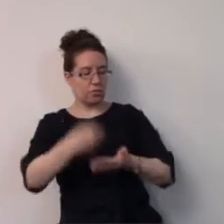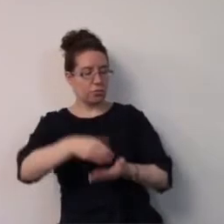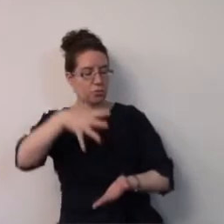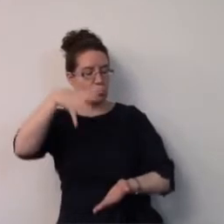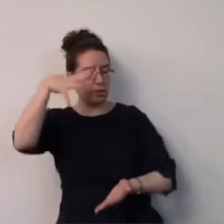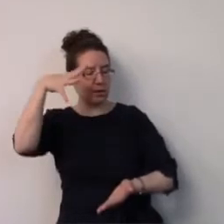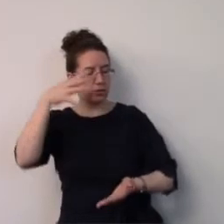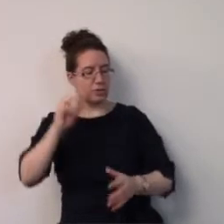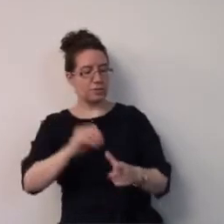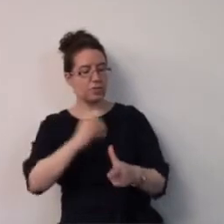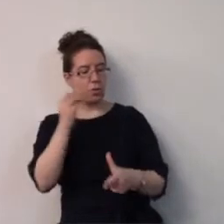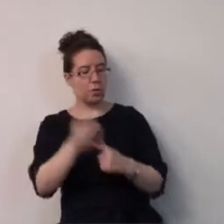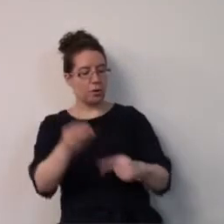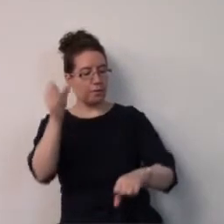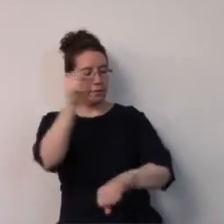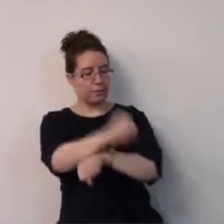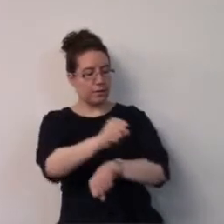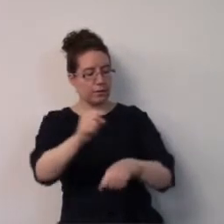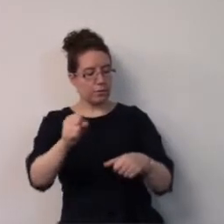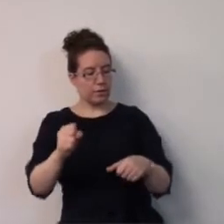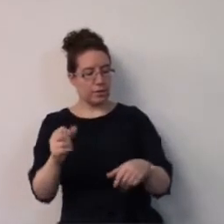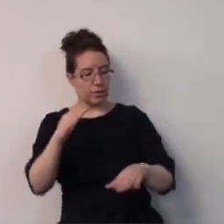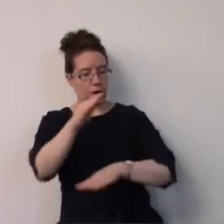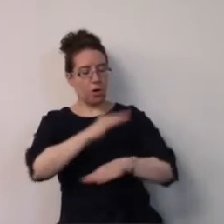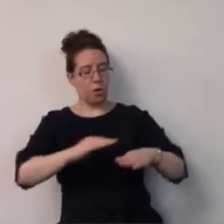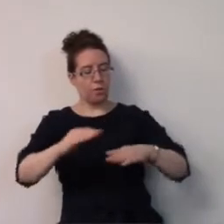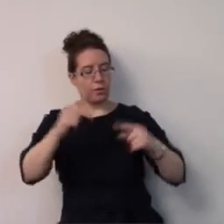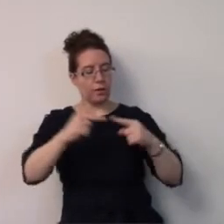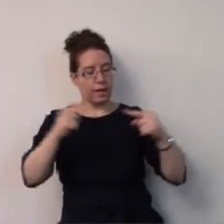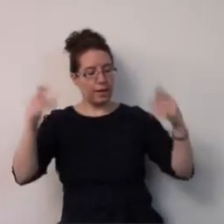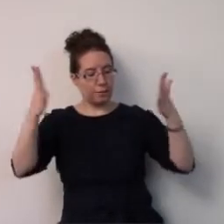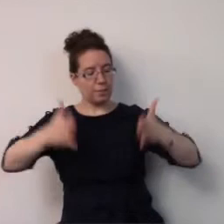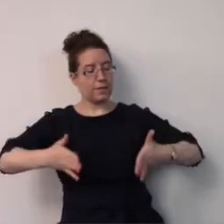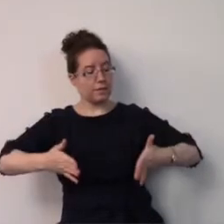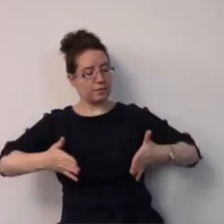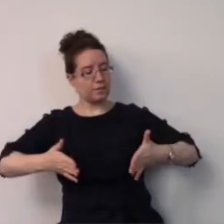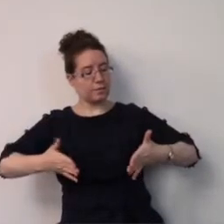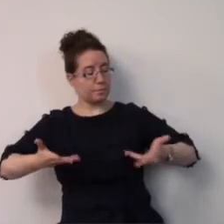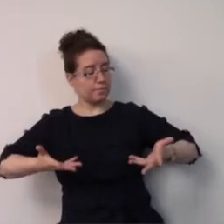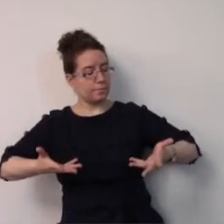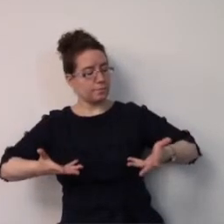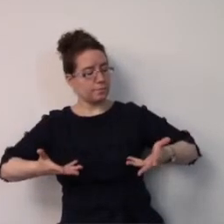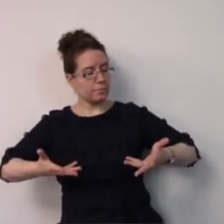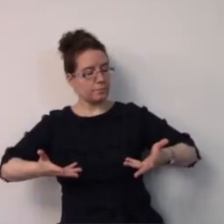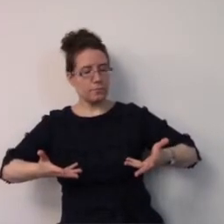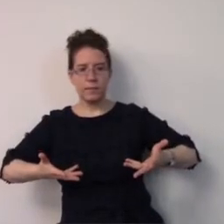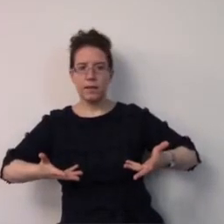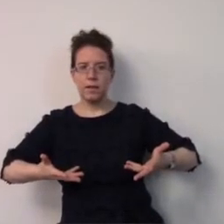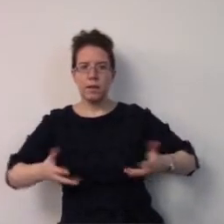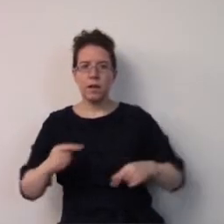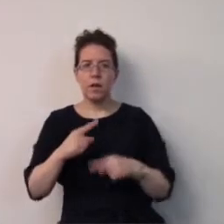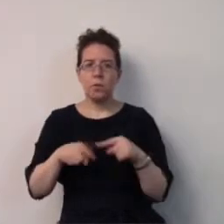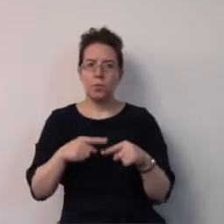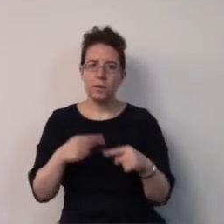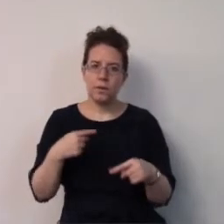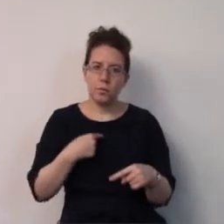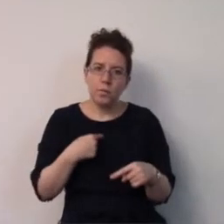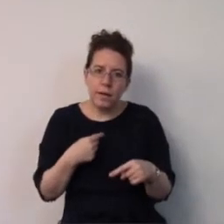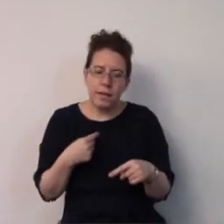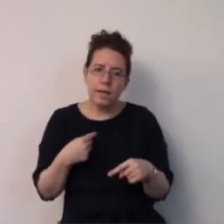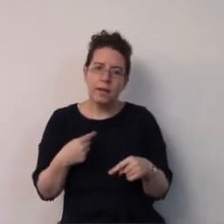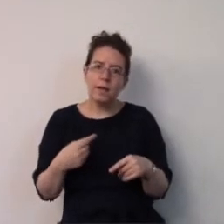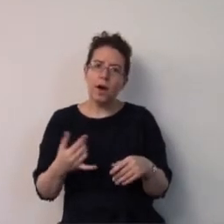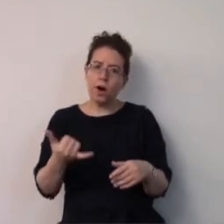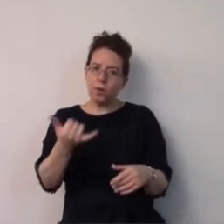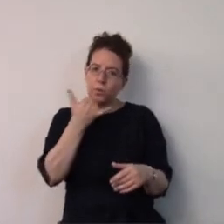over to what we got. Right. Sure. And you know what happens? We become worse than the perpetrator. Uh-huh.